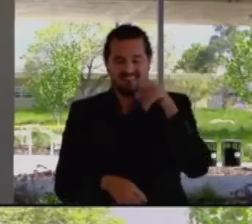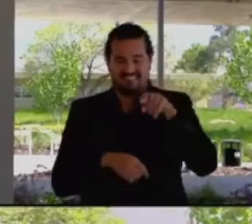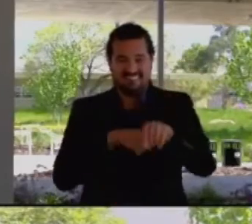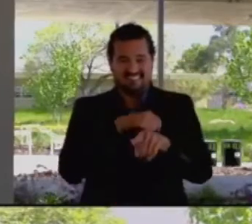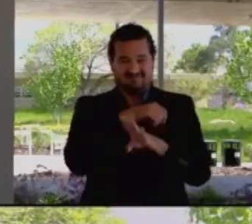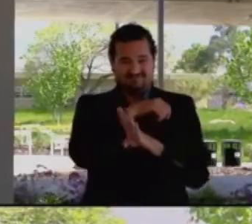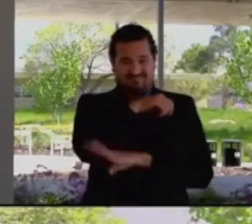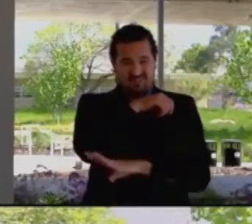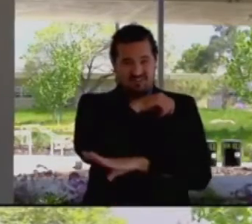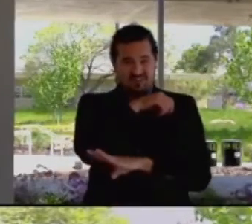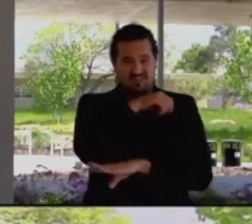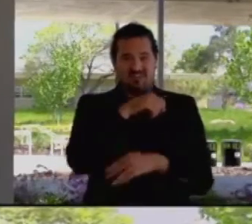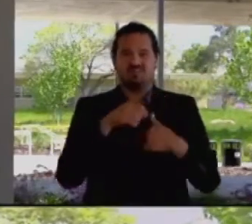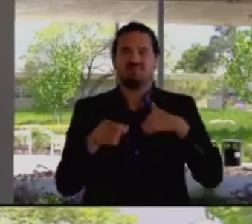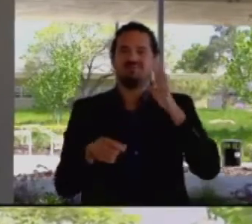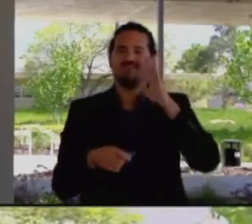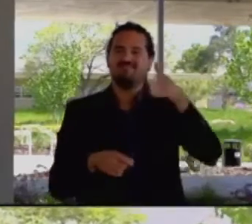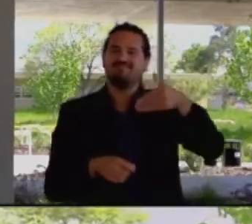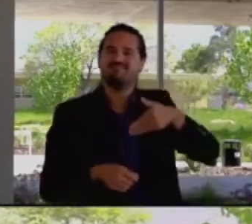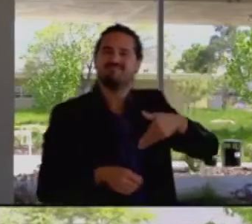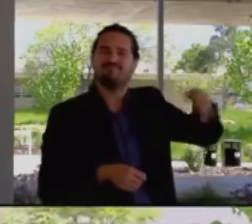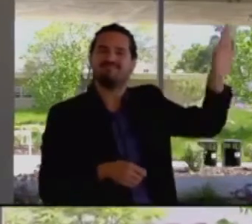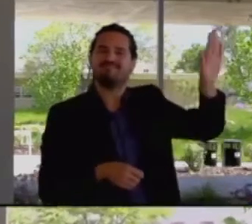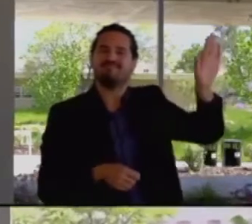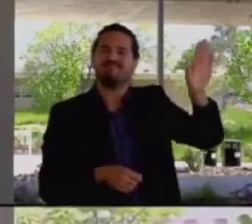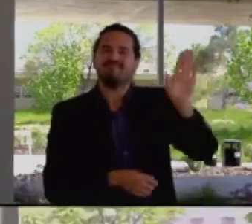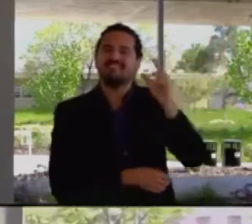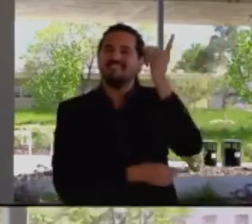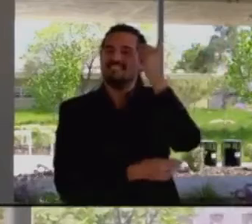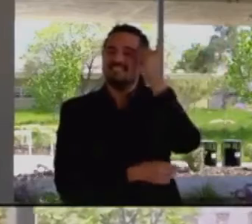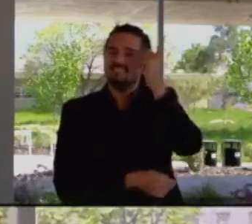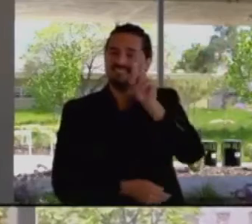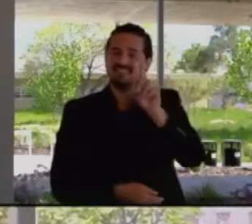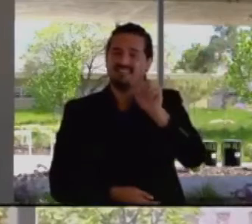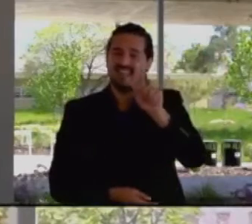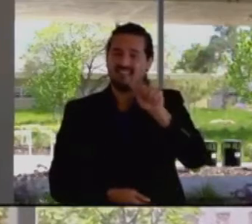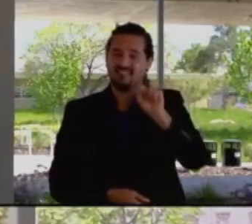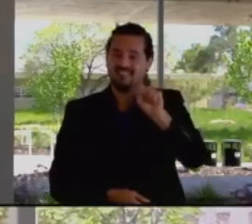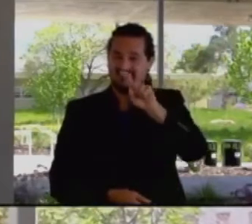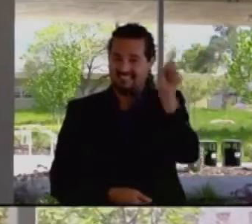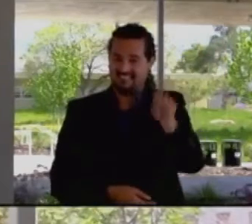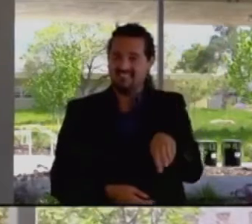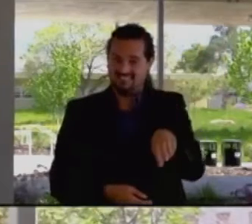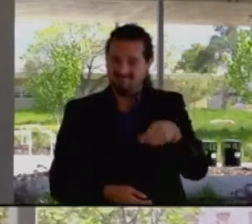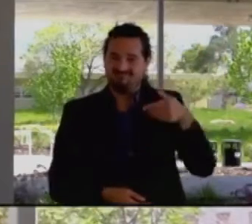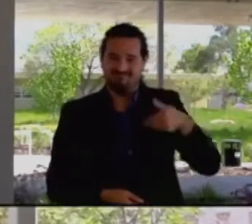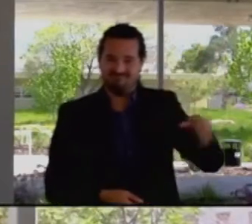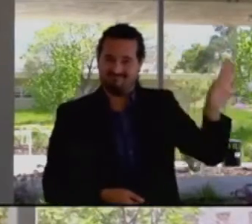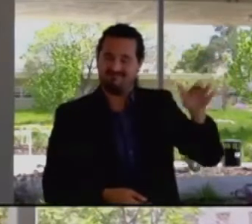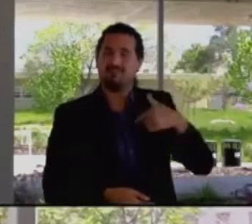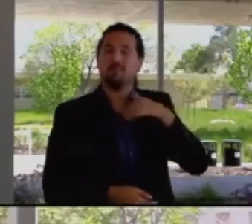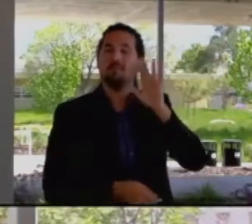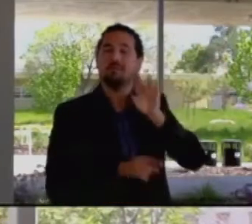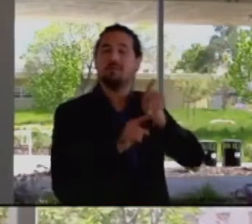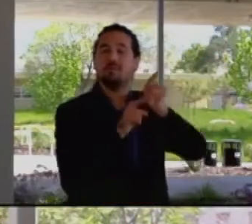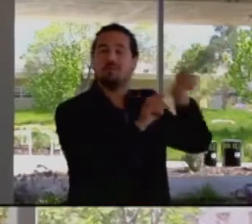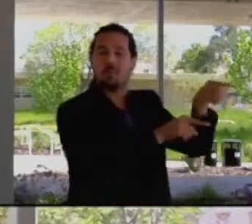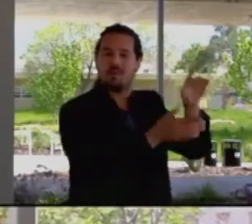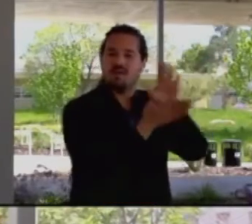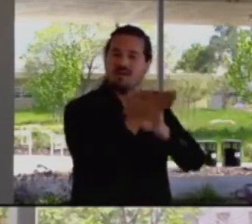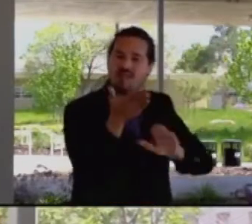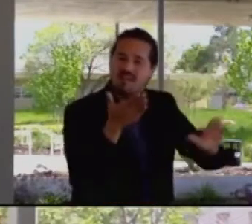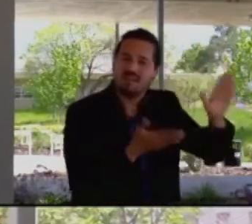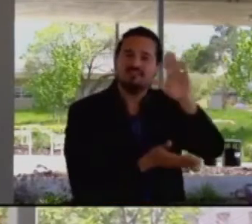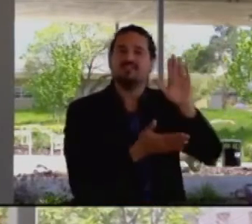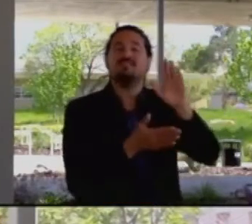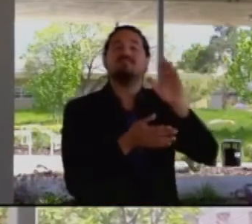Dallas, Texas in order to continue my soccer career and my education. I believe that it is important for our youth to get vaccinated. We are